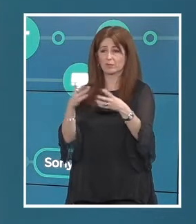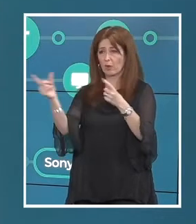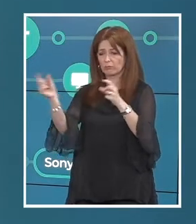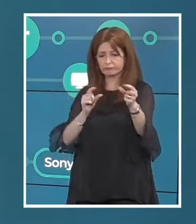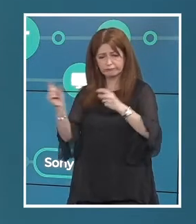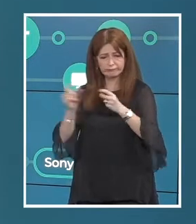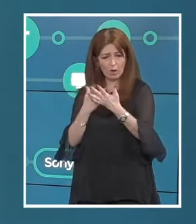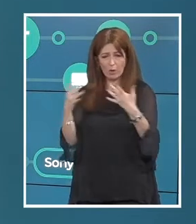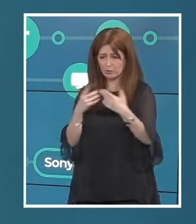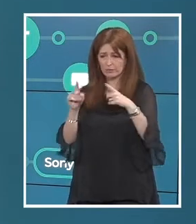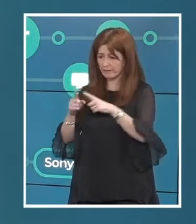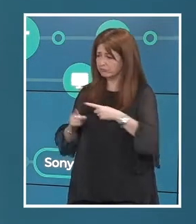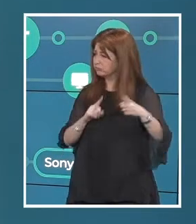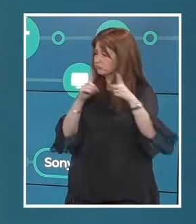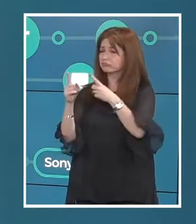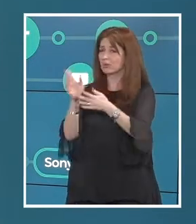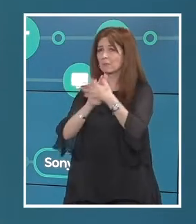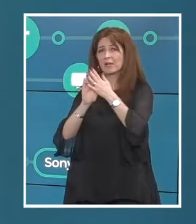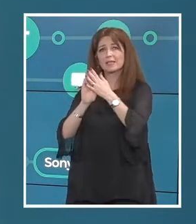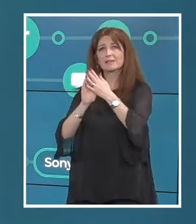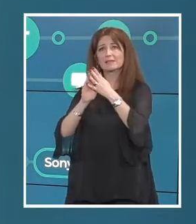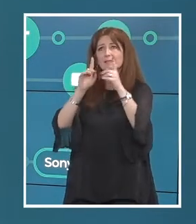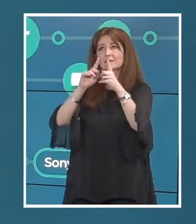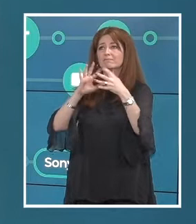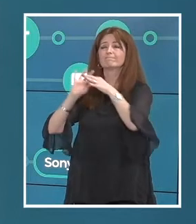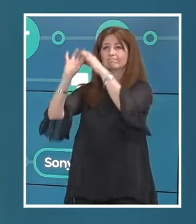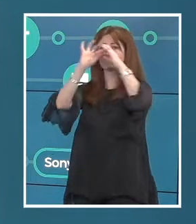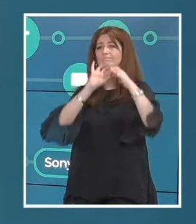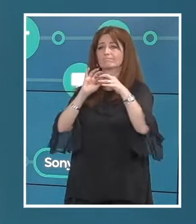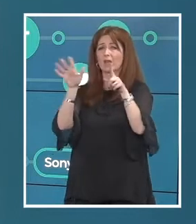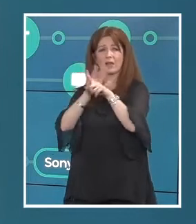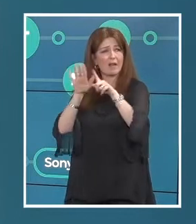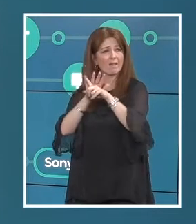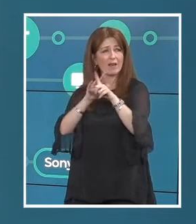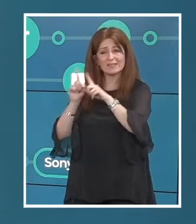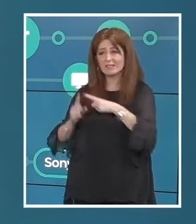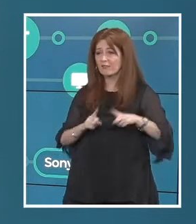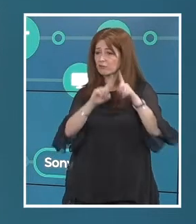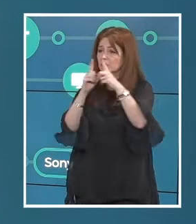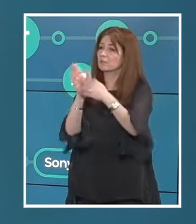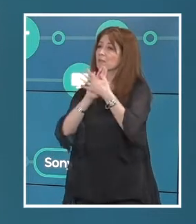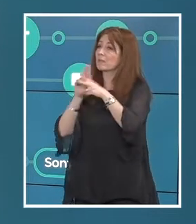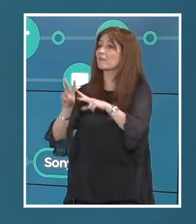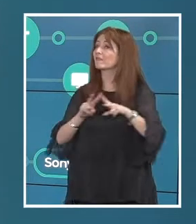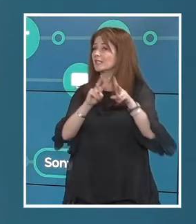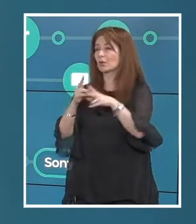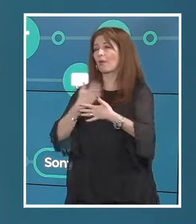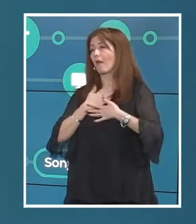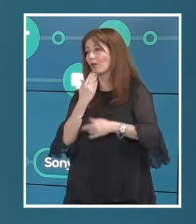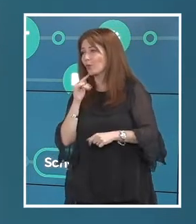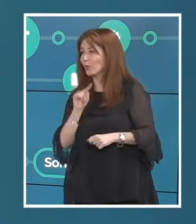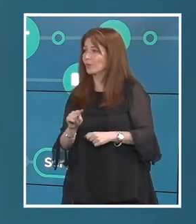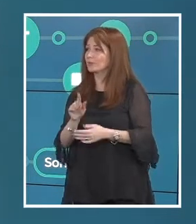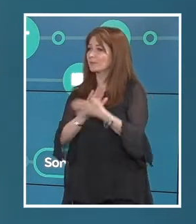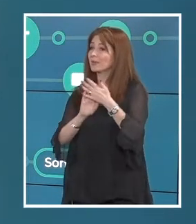an aerial network of people that cover lots of different things going on in the BBC. They like to use video, so we like to enable